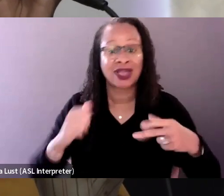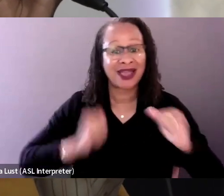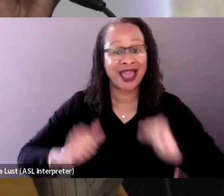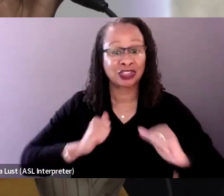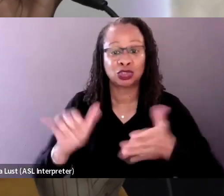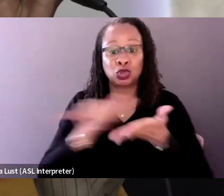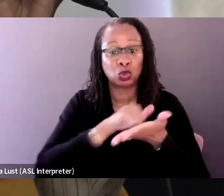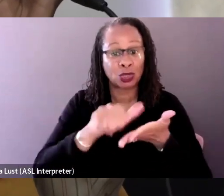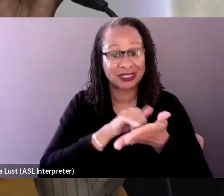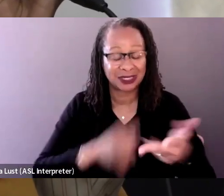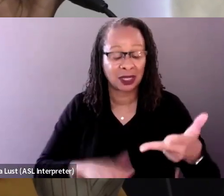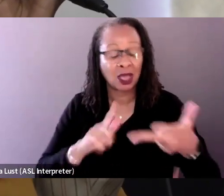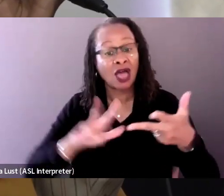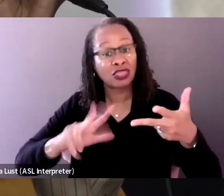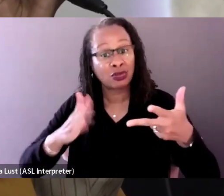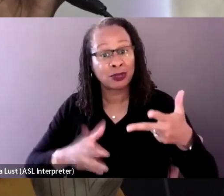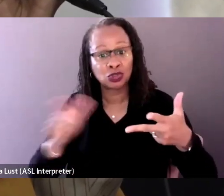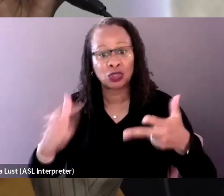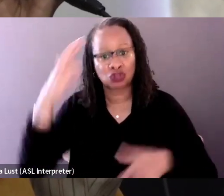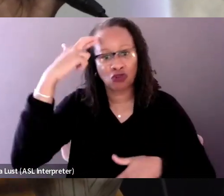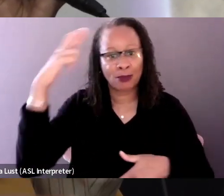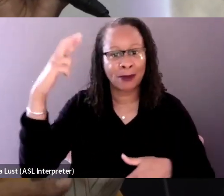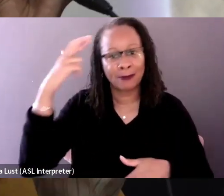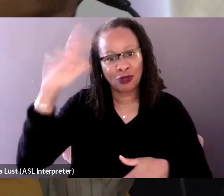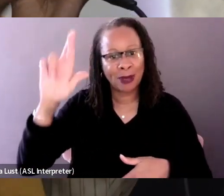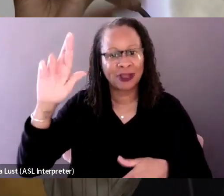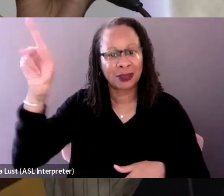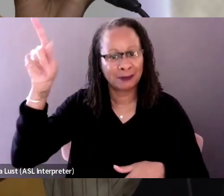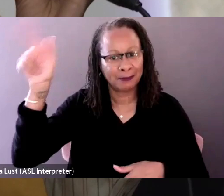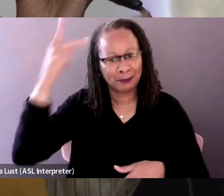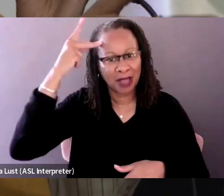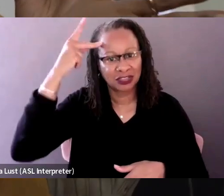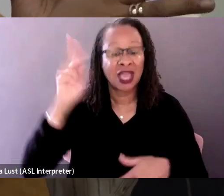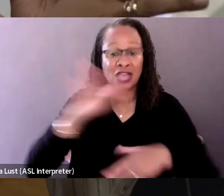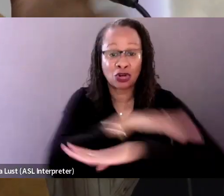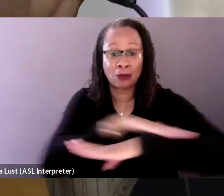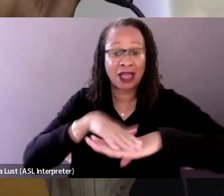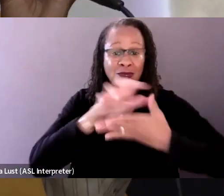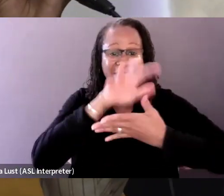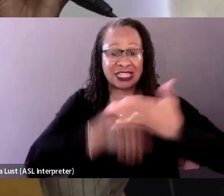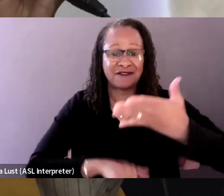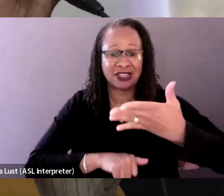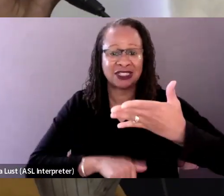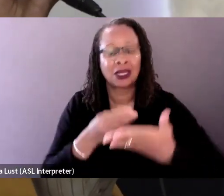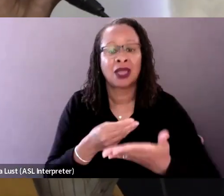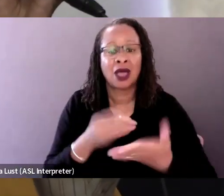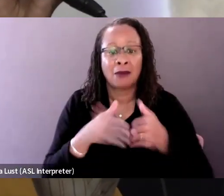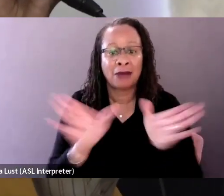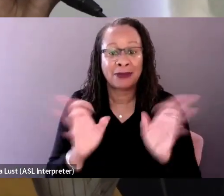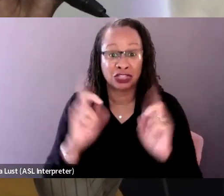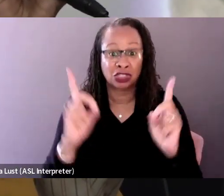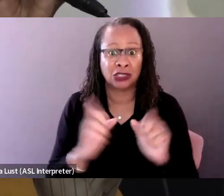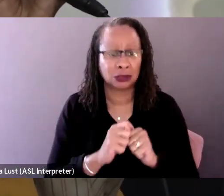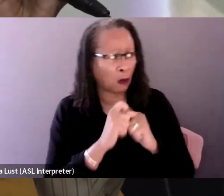them was a Republican politician whose platform was defunding public education. Wow. And so I'm like, Mavis Beacon